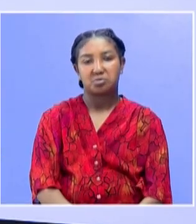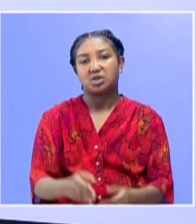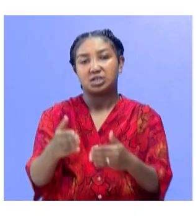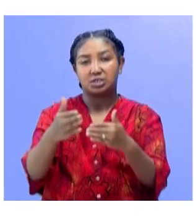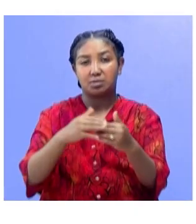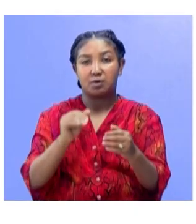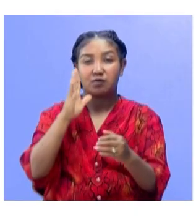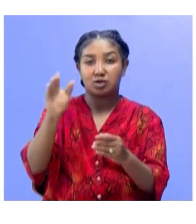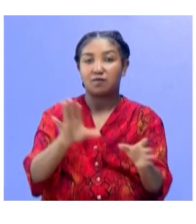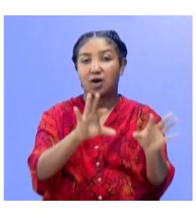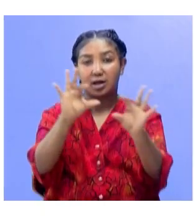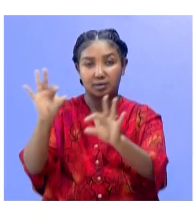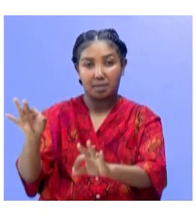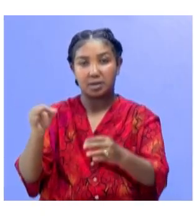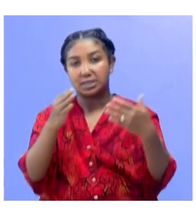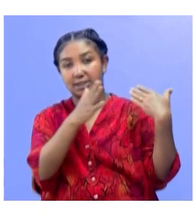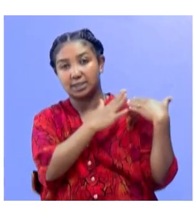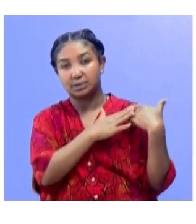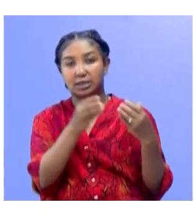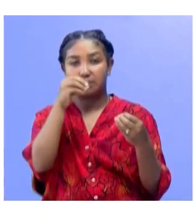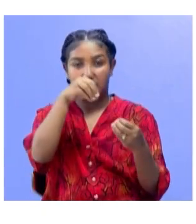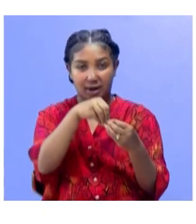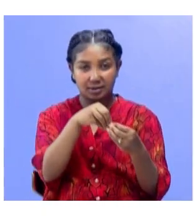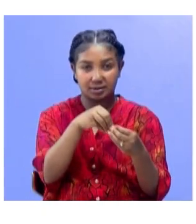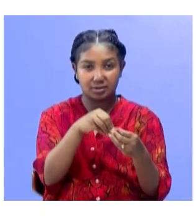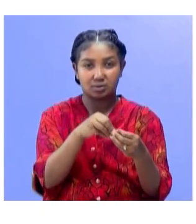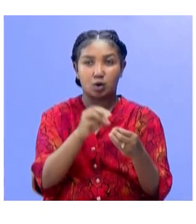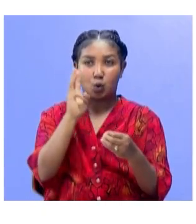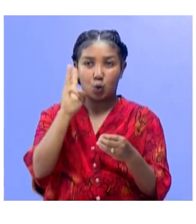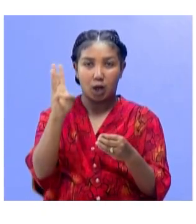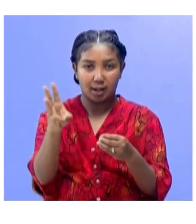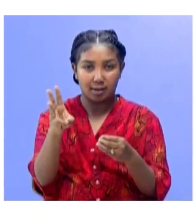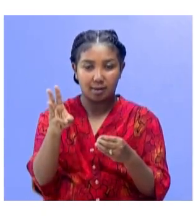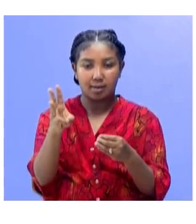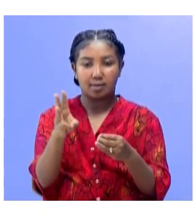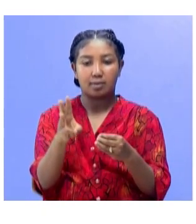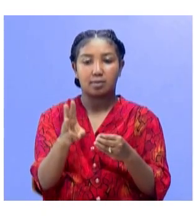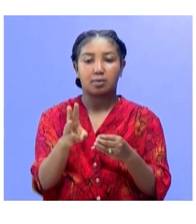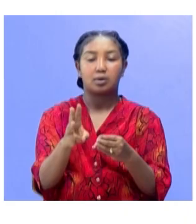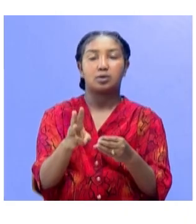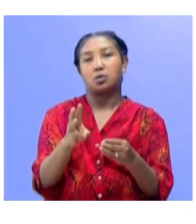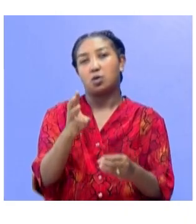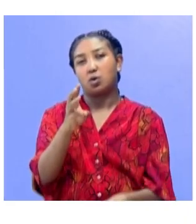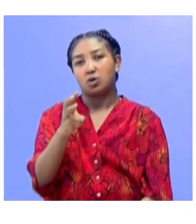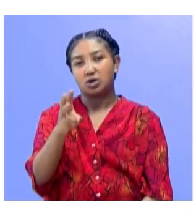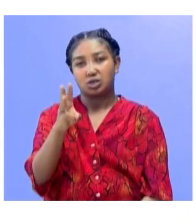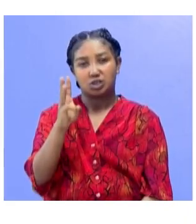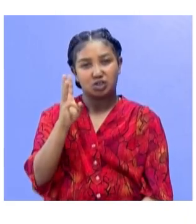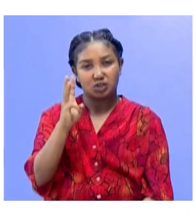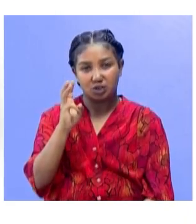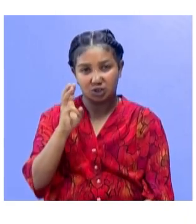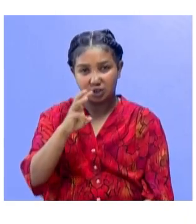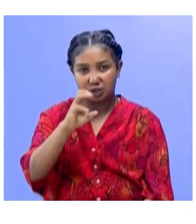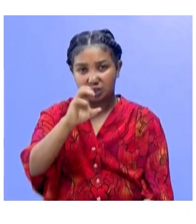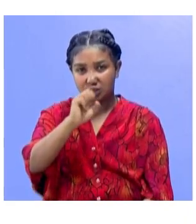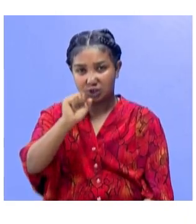future, we say subject plus, yeah, will, shall, okay,